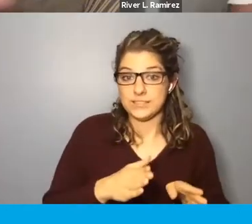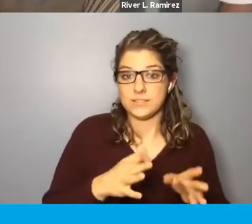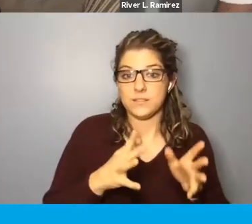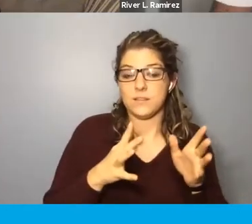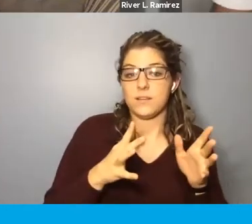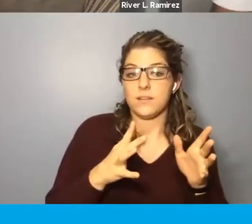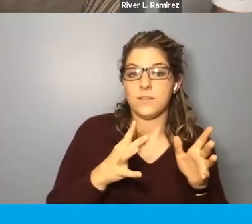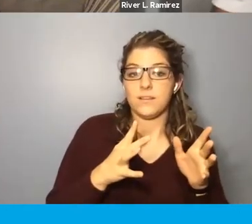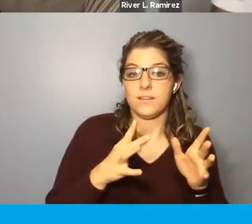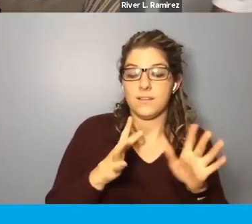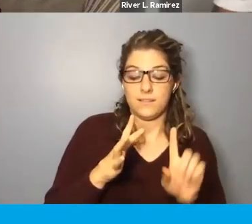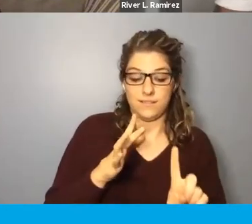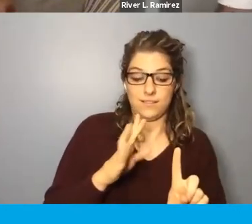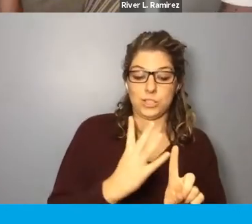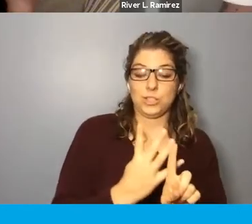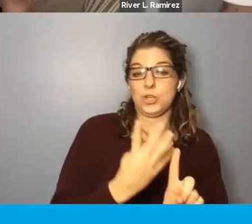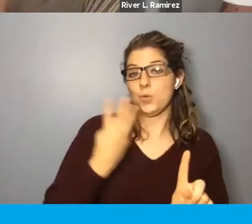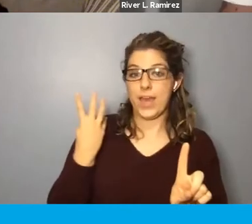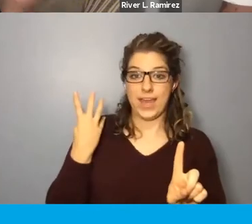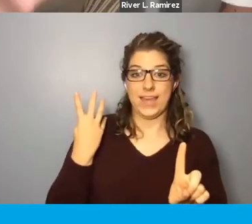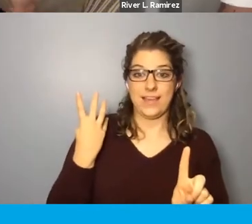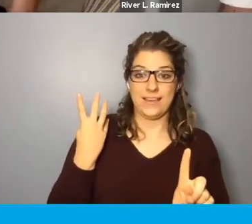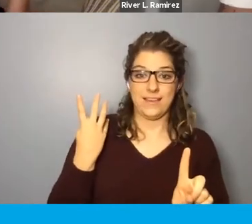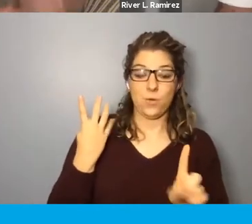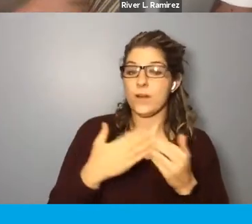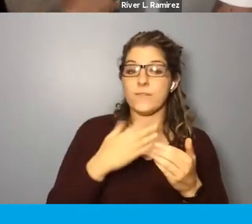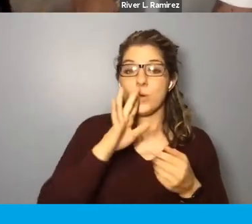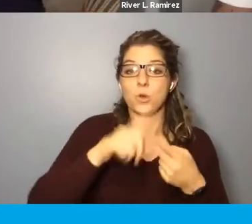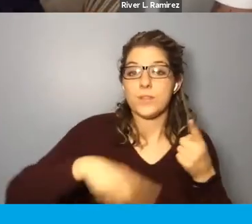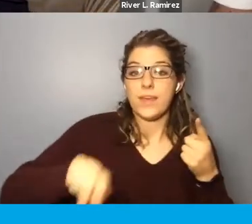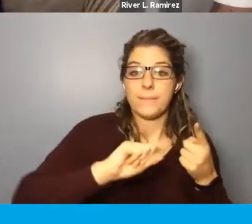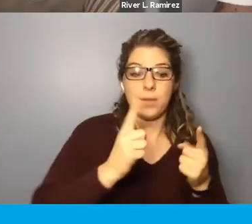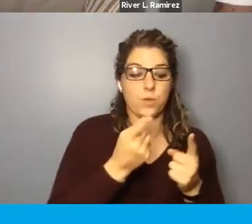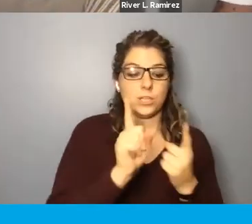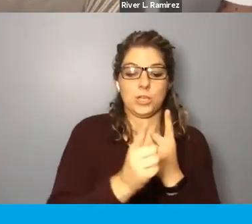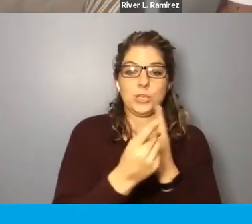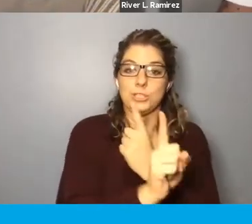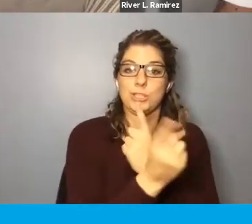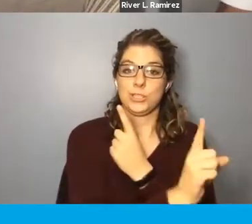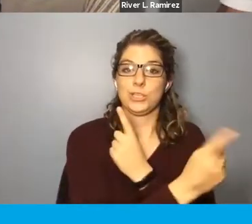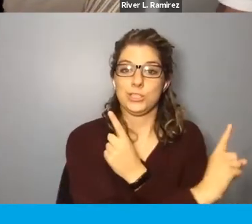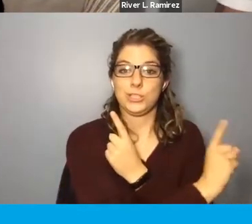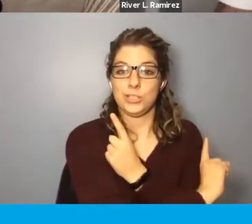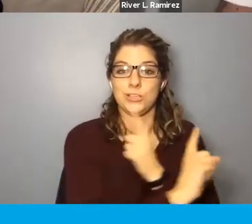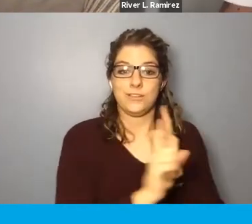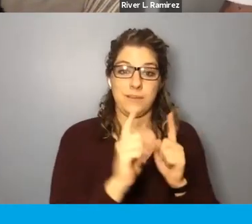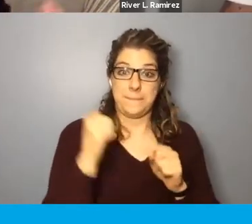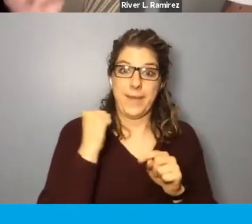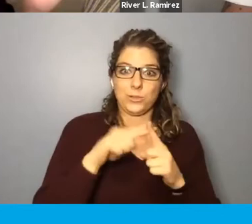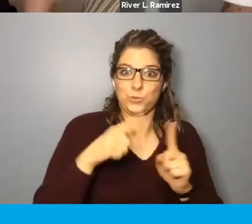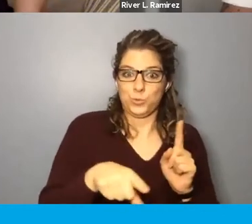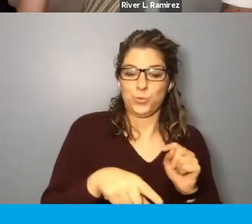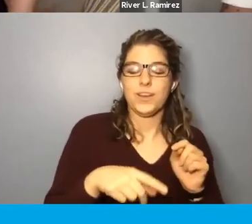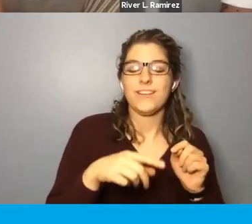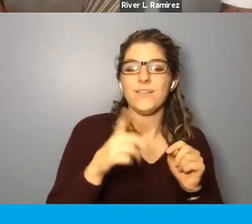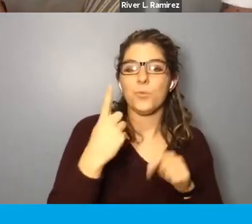you after you finish a song and you turn, whenever you talk to them, you have them turn their backs to you. And even one